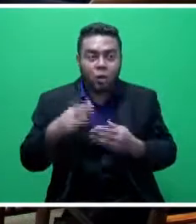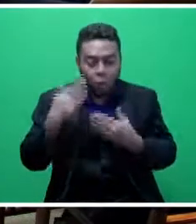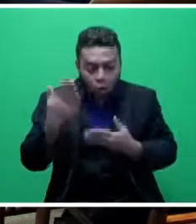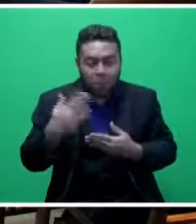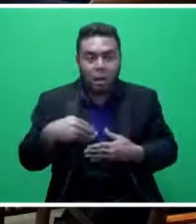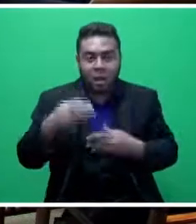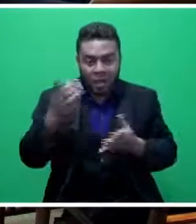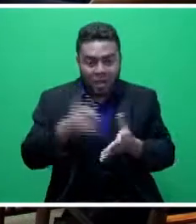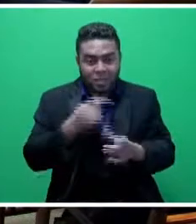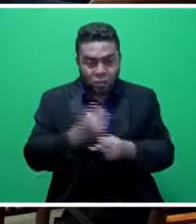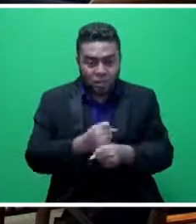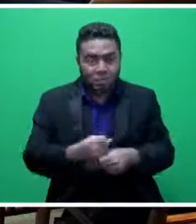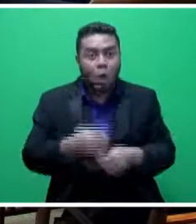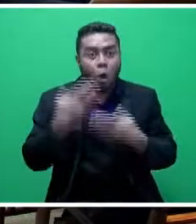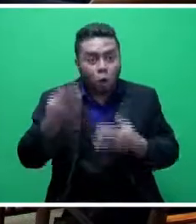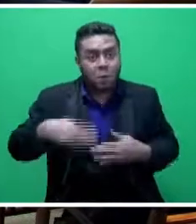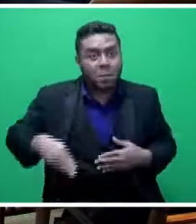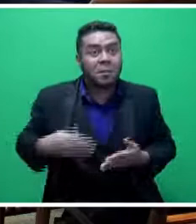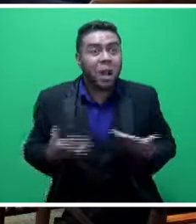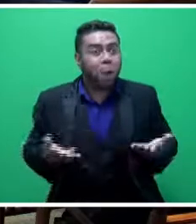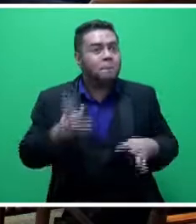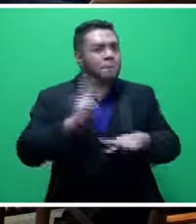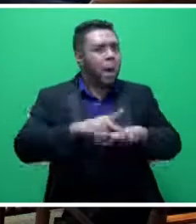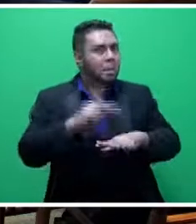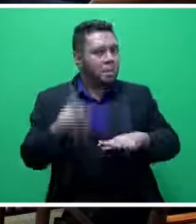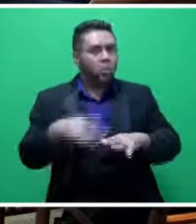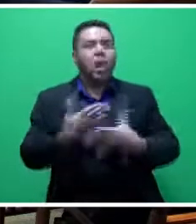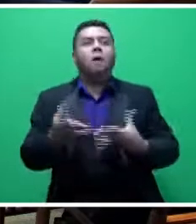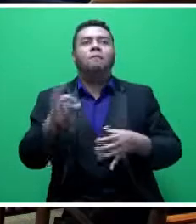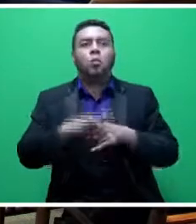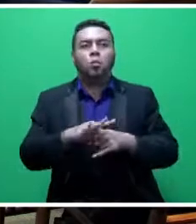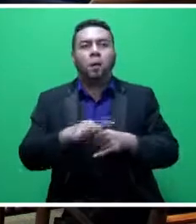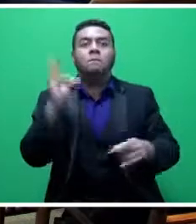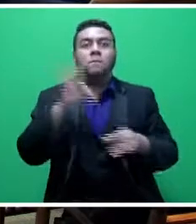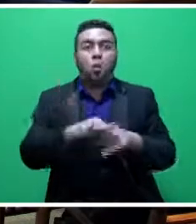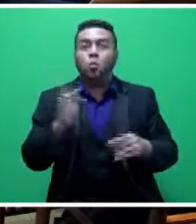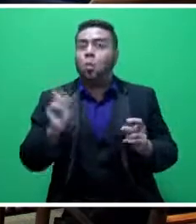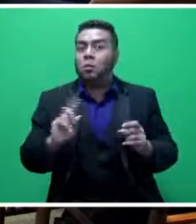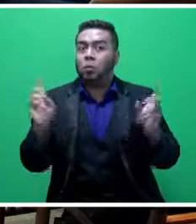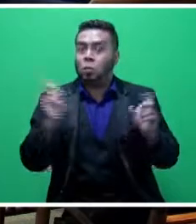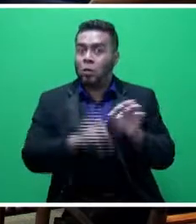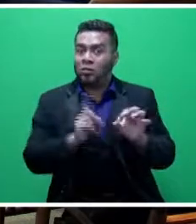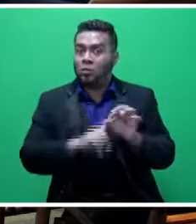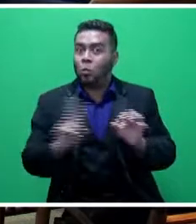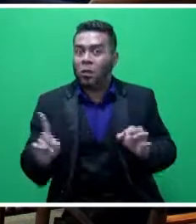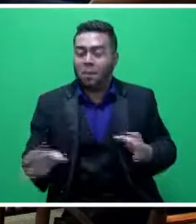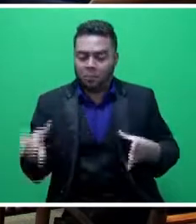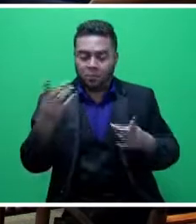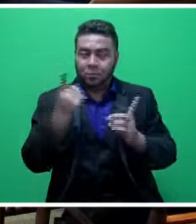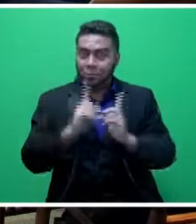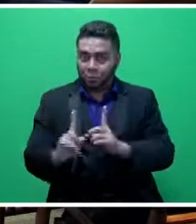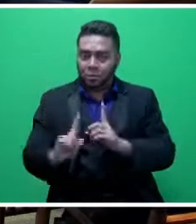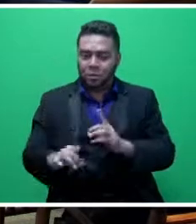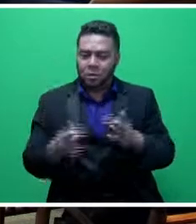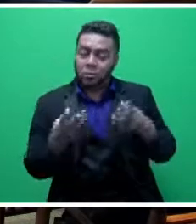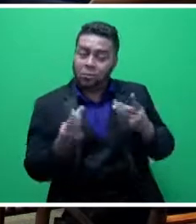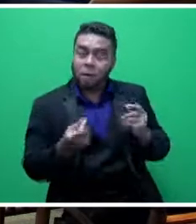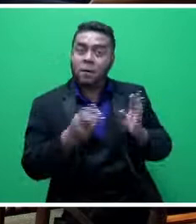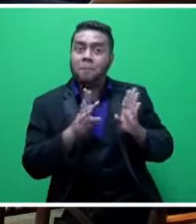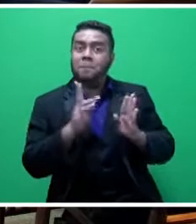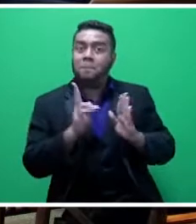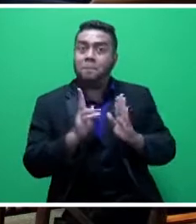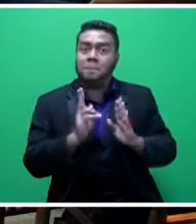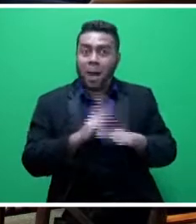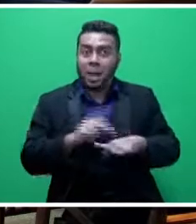Honourable members, Parliament will now vote. The question is pursuant to resolution of Parliament on